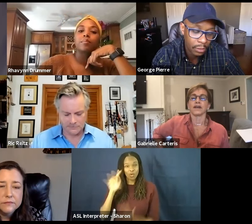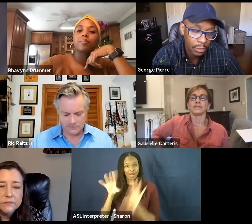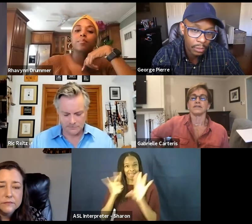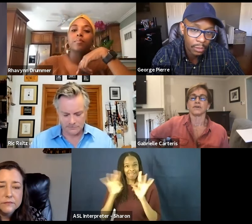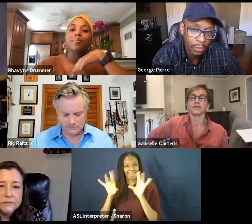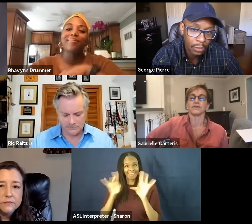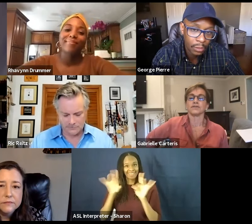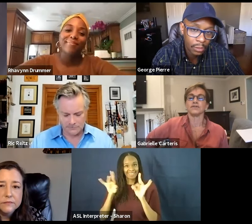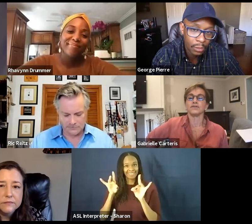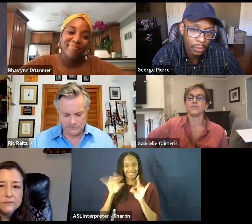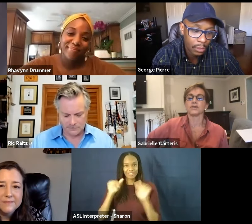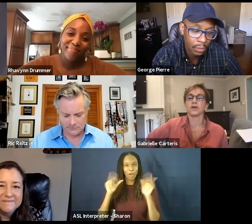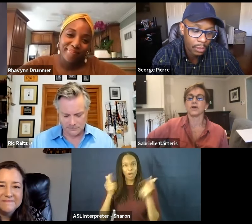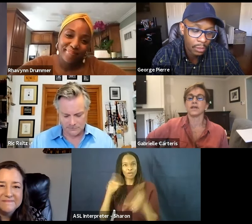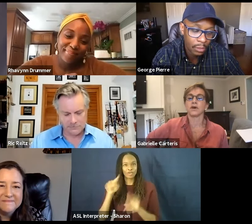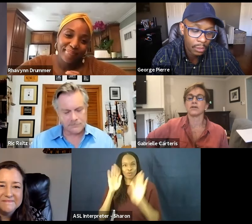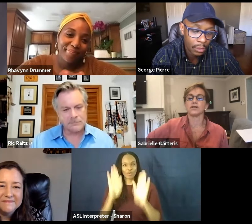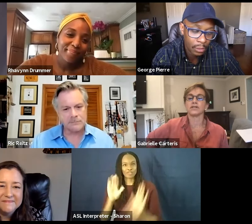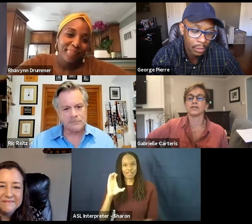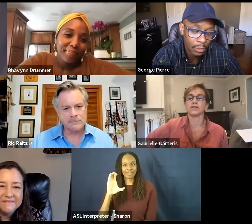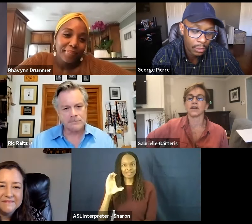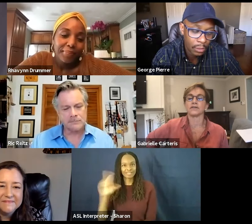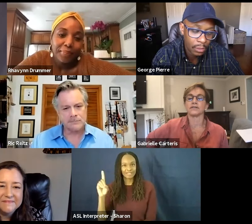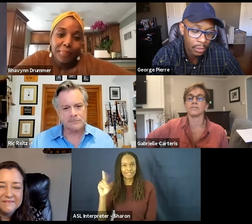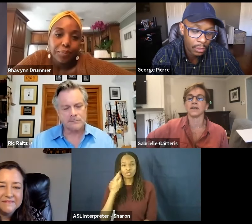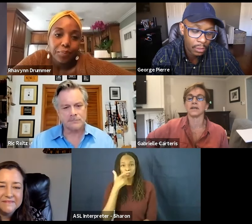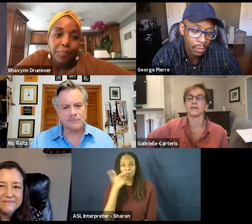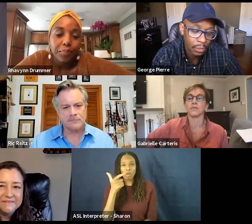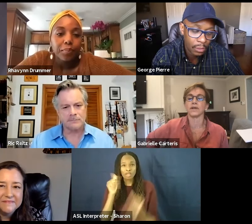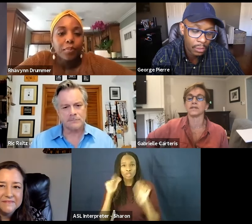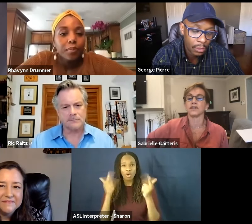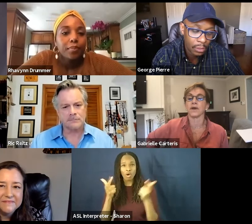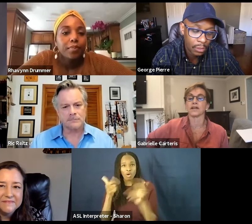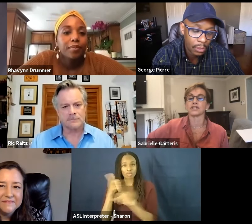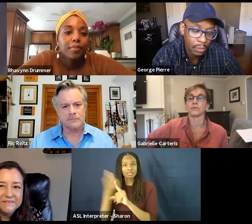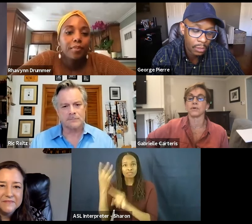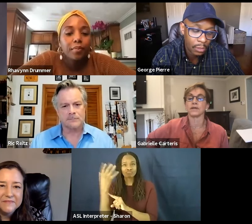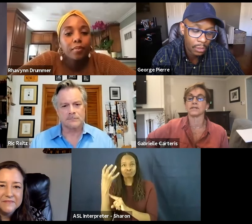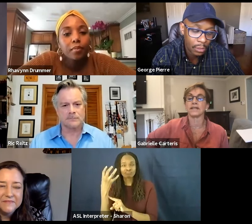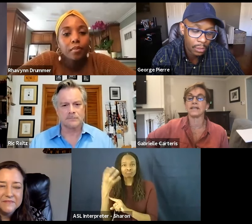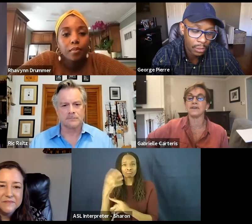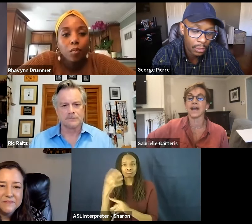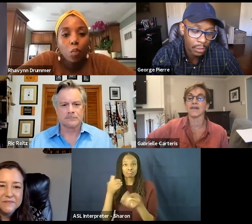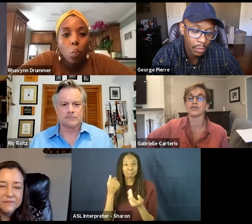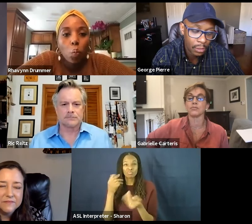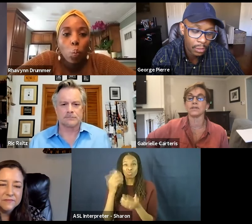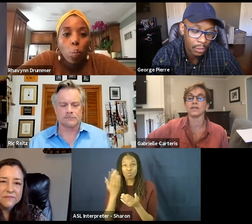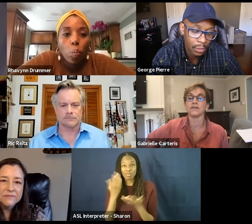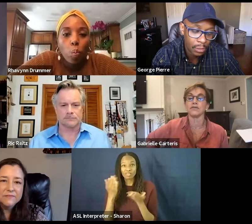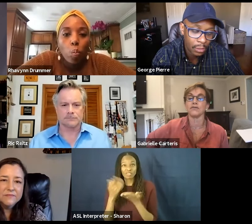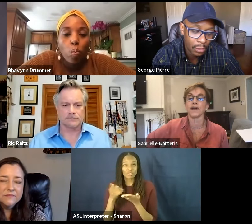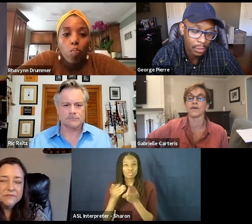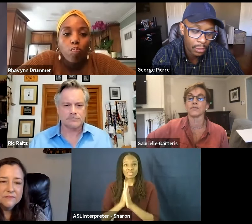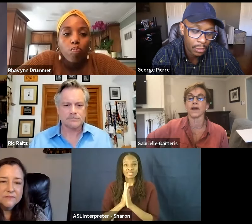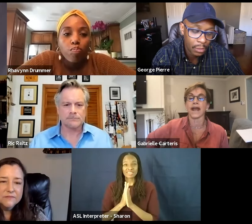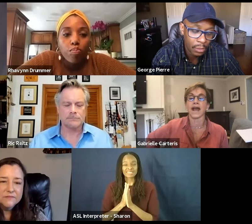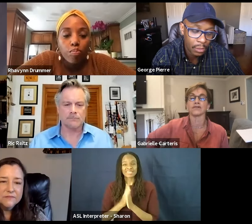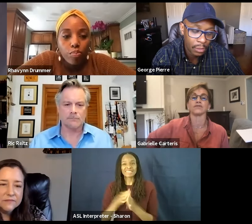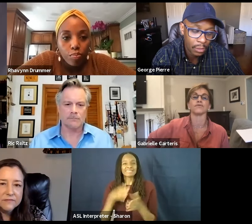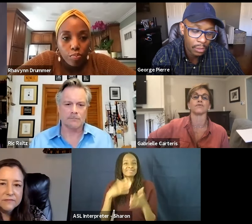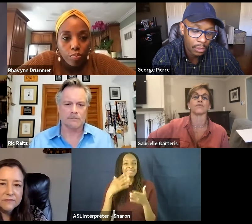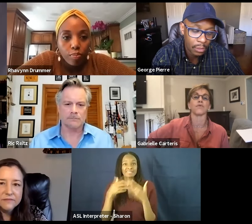wonderful casting directors here, do you watch all taped auditions that are submitted, the ones that you actually requested, even after you believe you found the